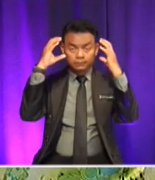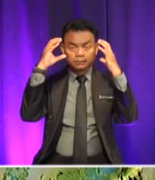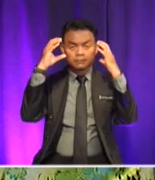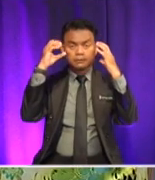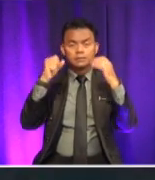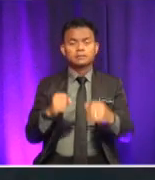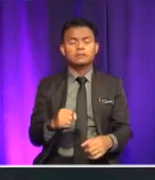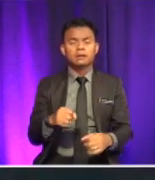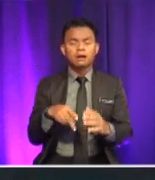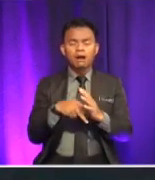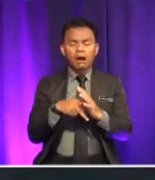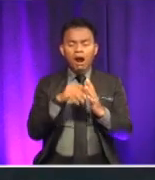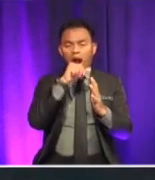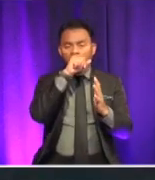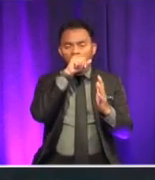anybody?